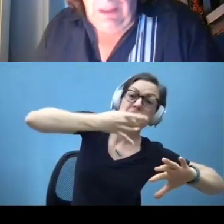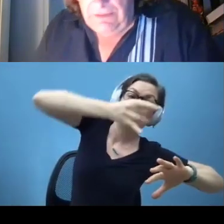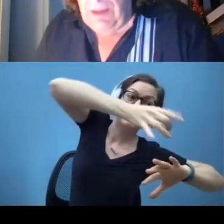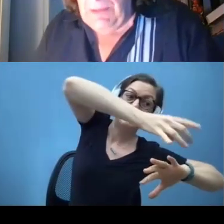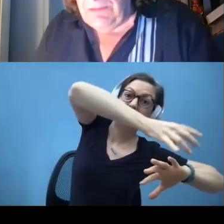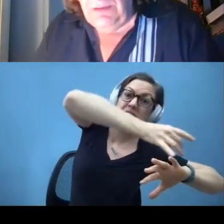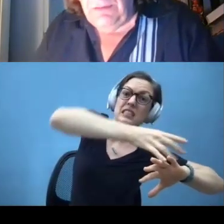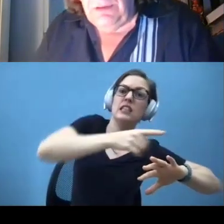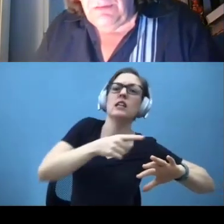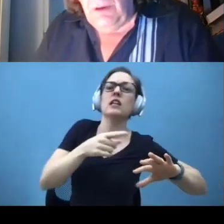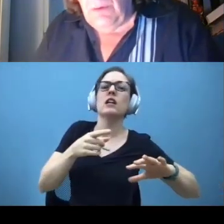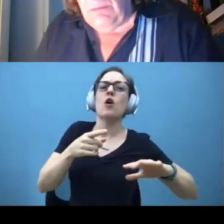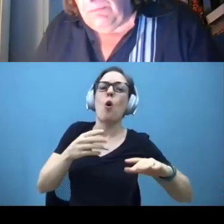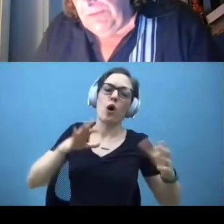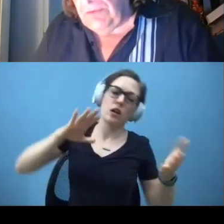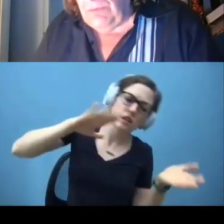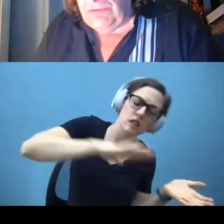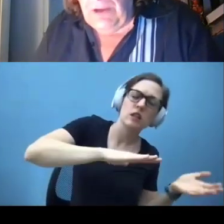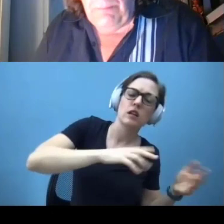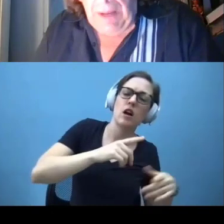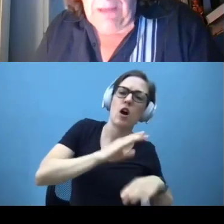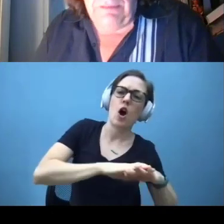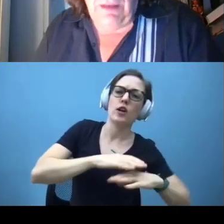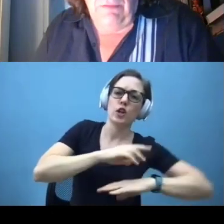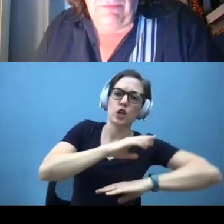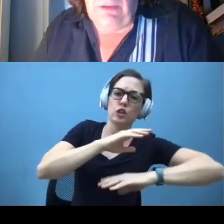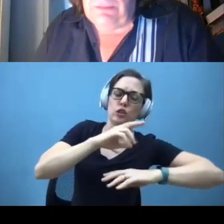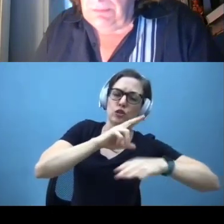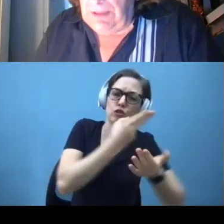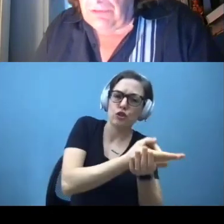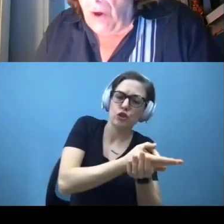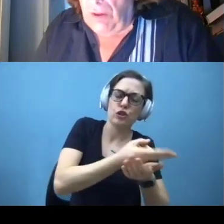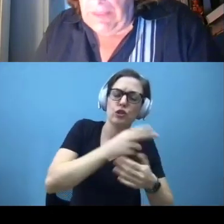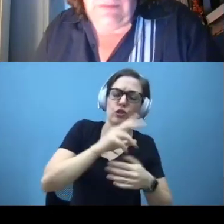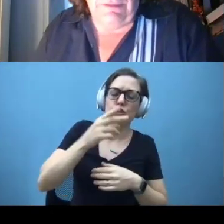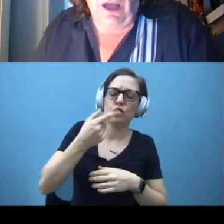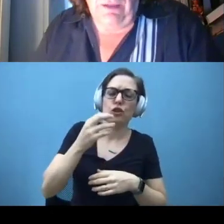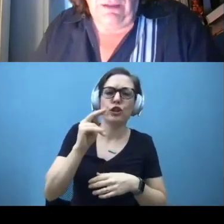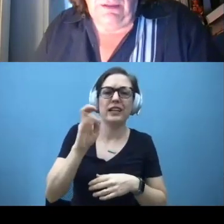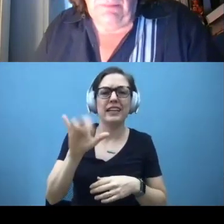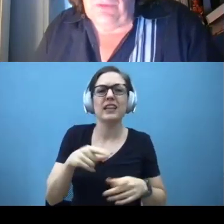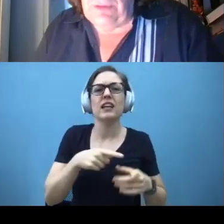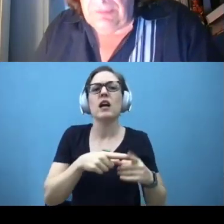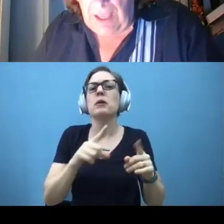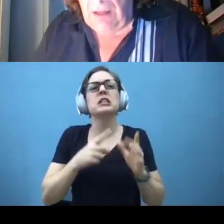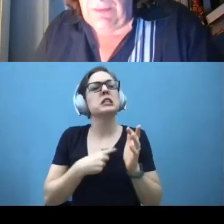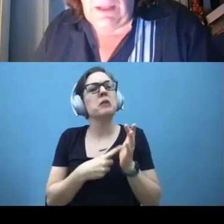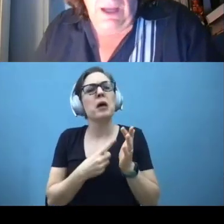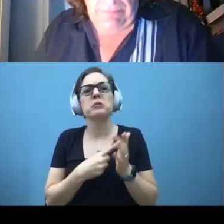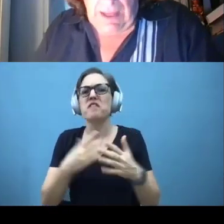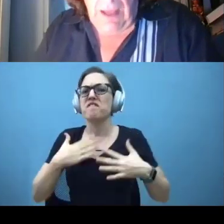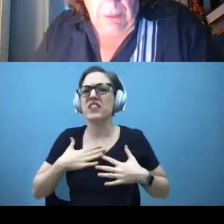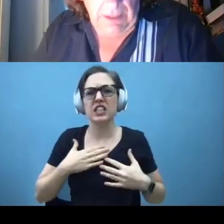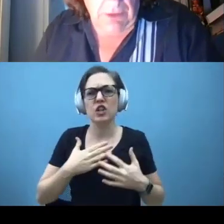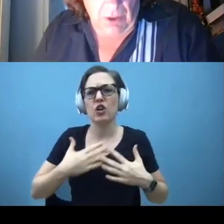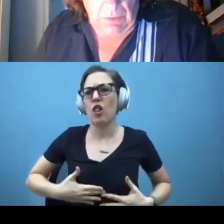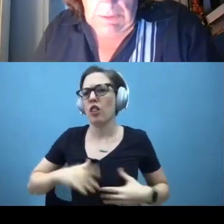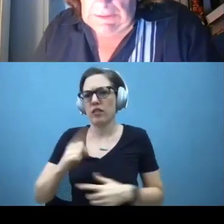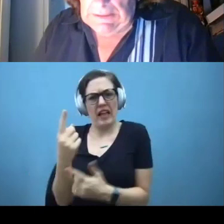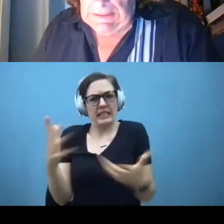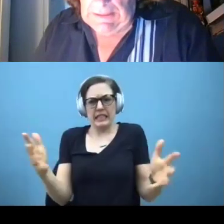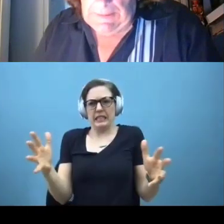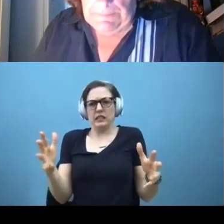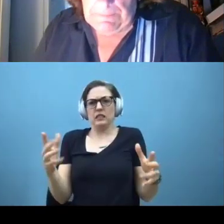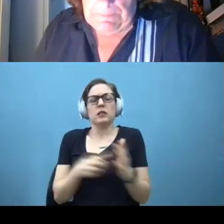restraint. In some instances, though, a physical restraint by itself is all that is done. The person is held, they calm down, they're let go.